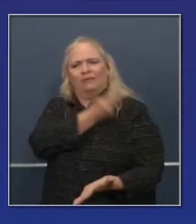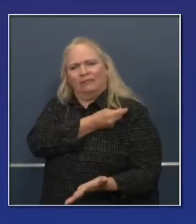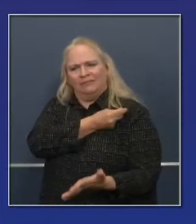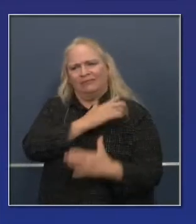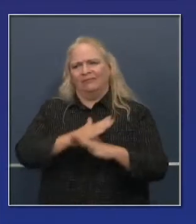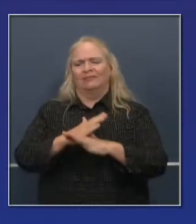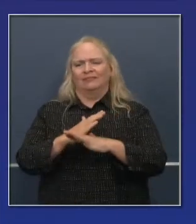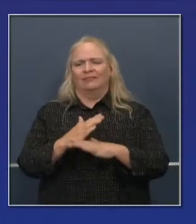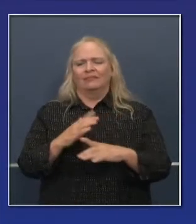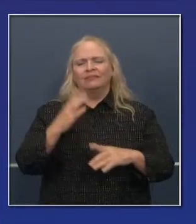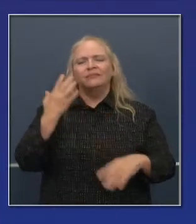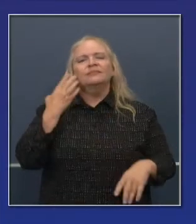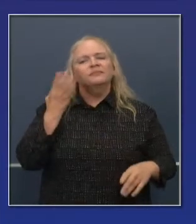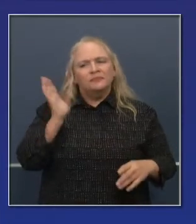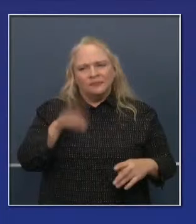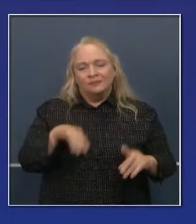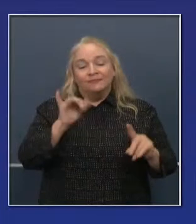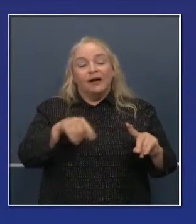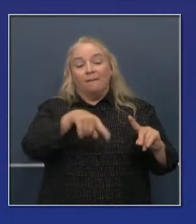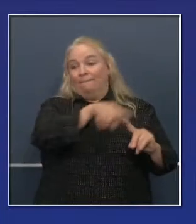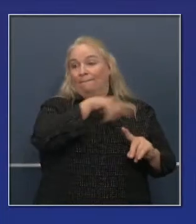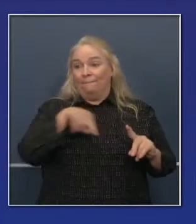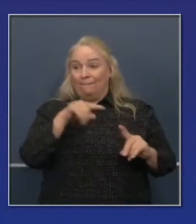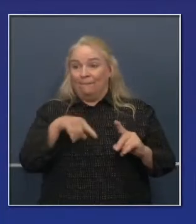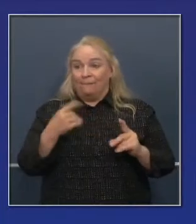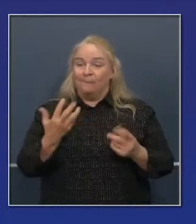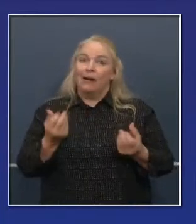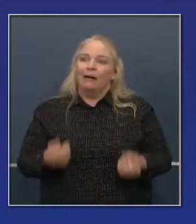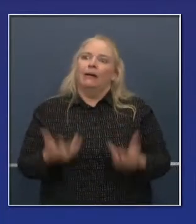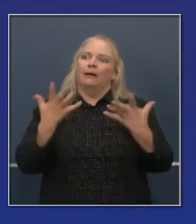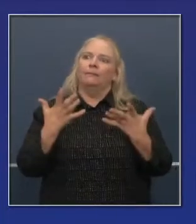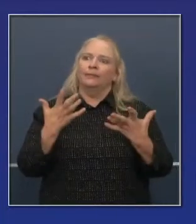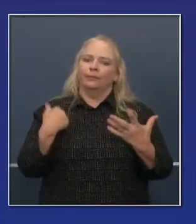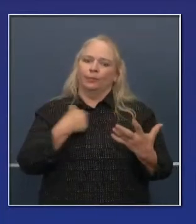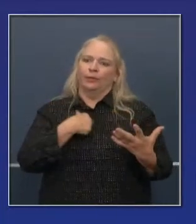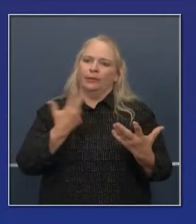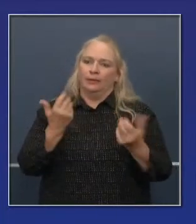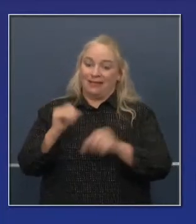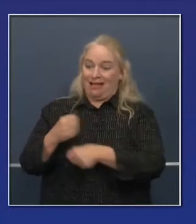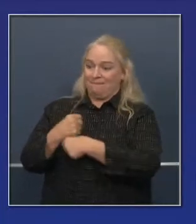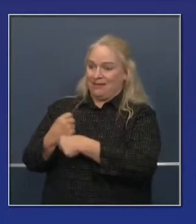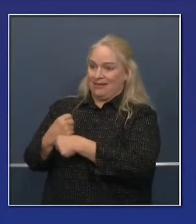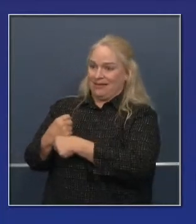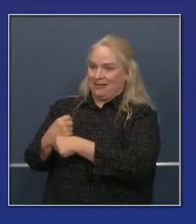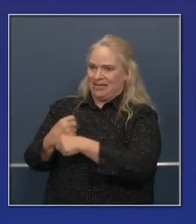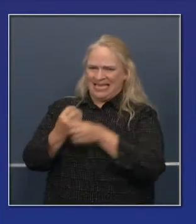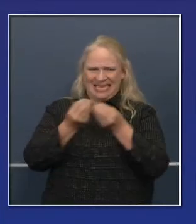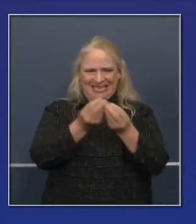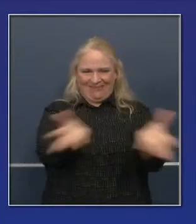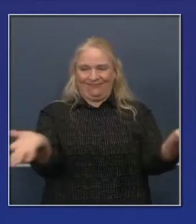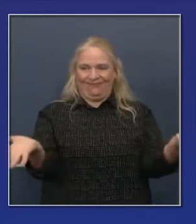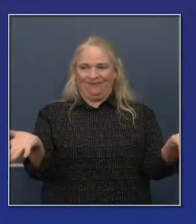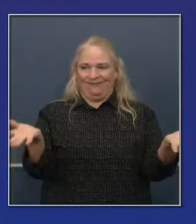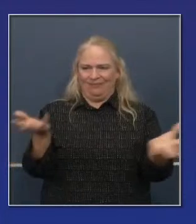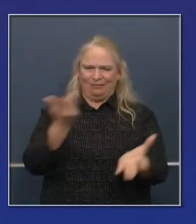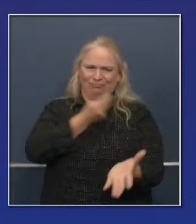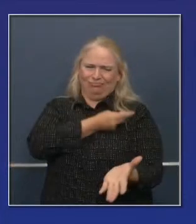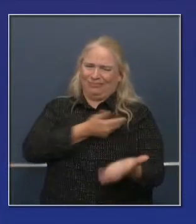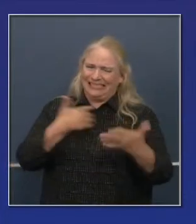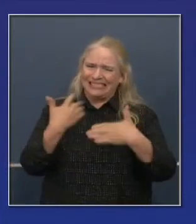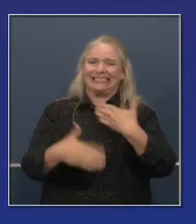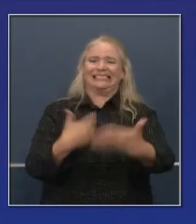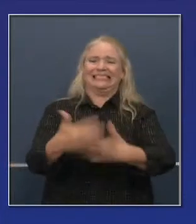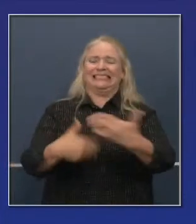the vaccines are unlikely at scale to be procured, administered, distributed in a way that